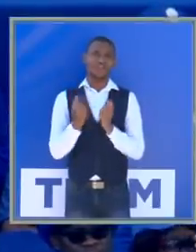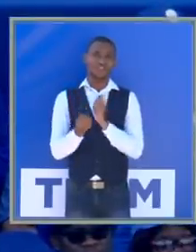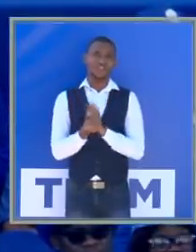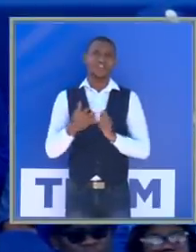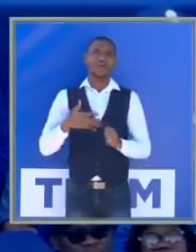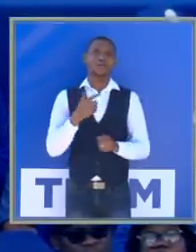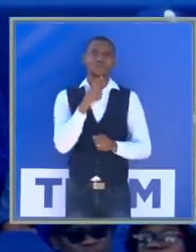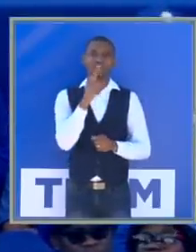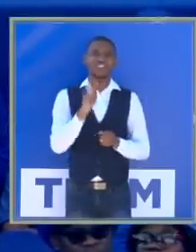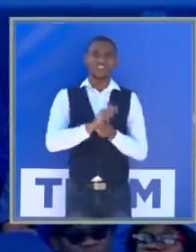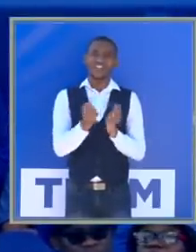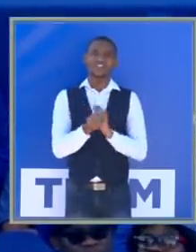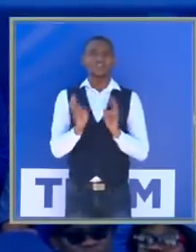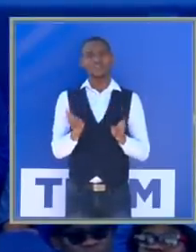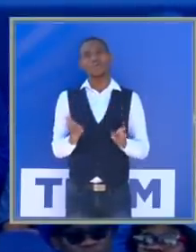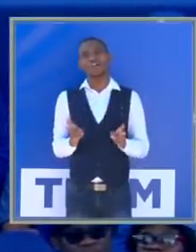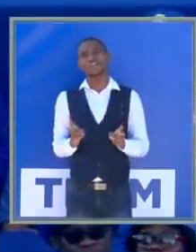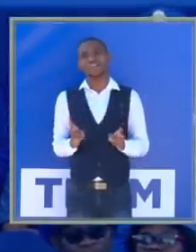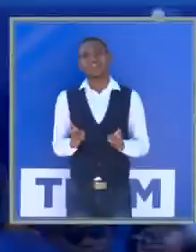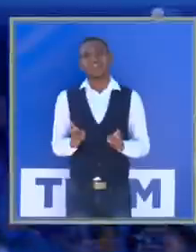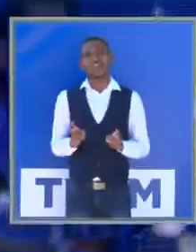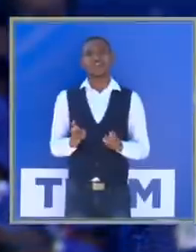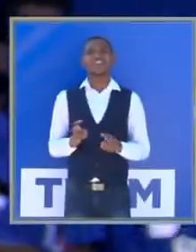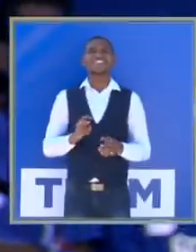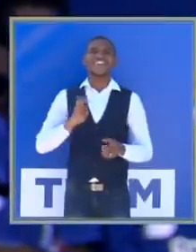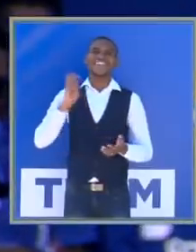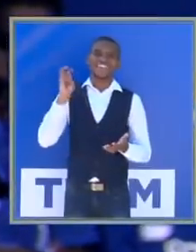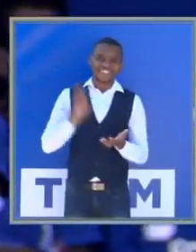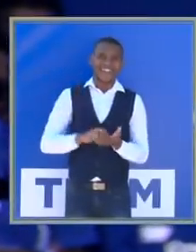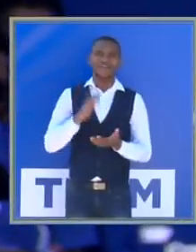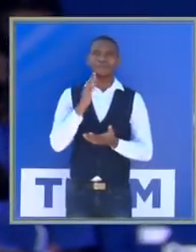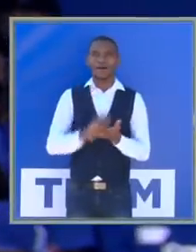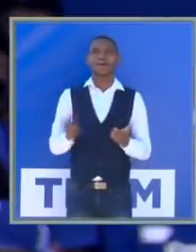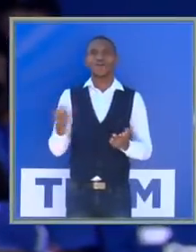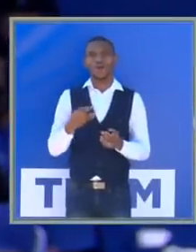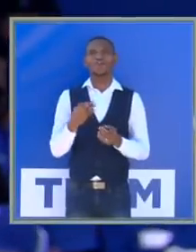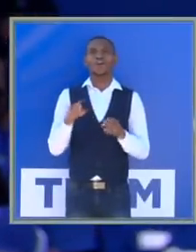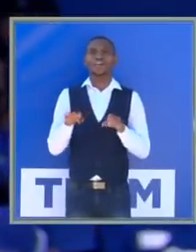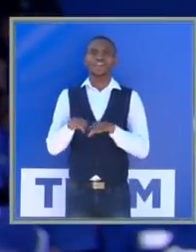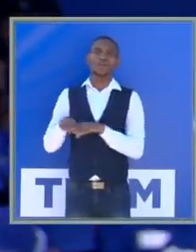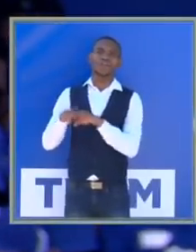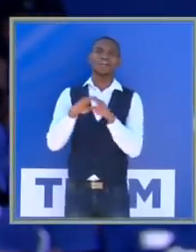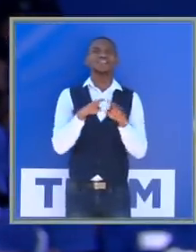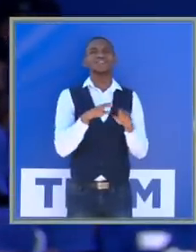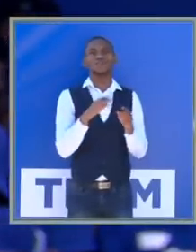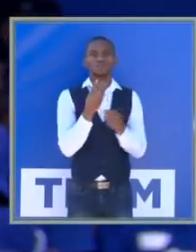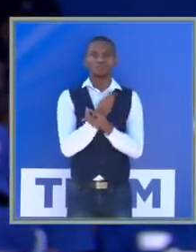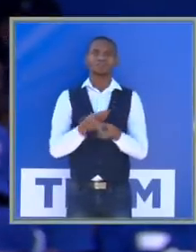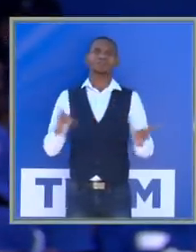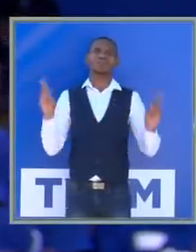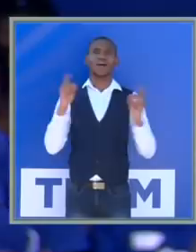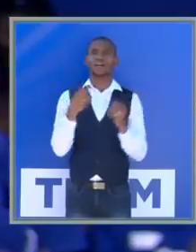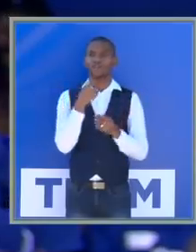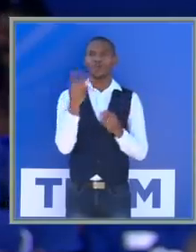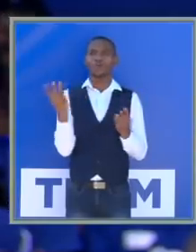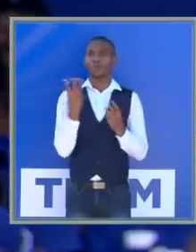to tell you, change is normal. It's a necessary part of democracy. I told the people on the way,